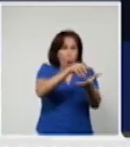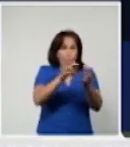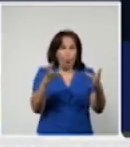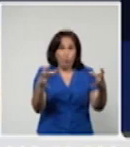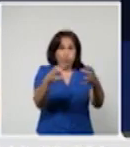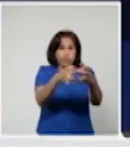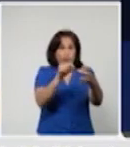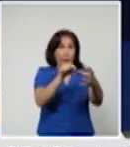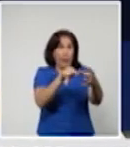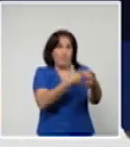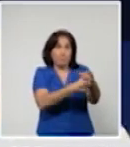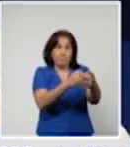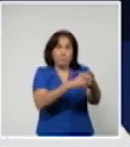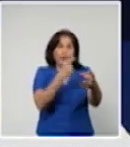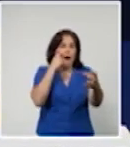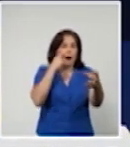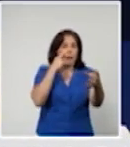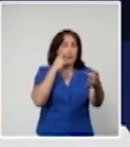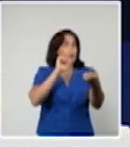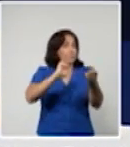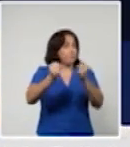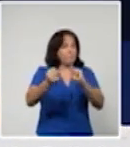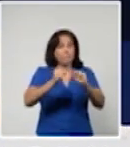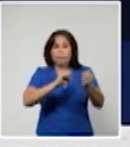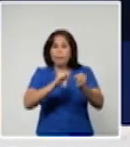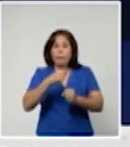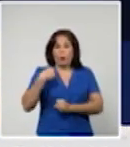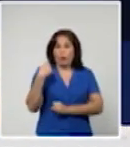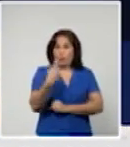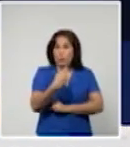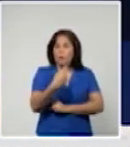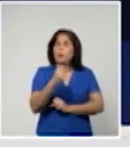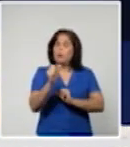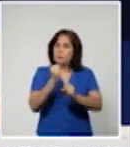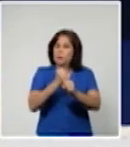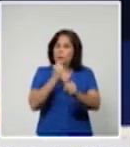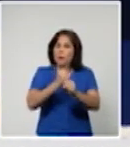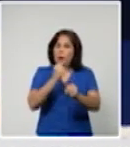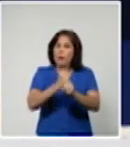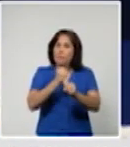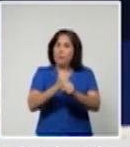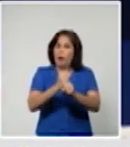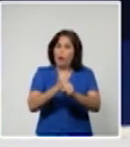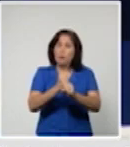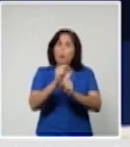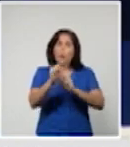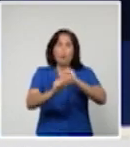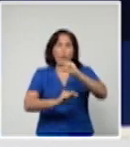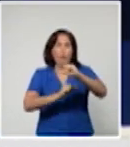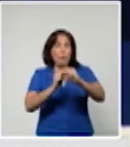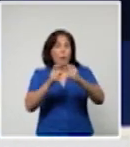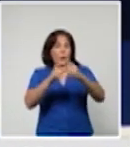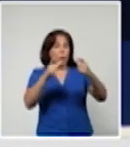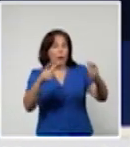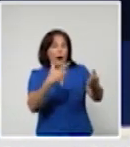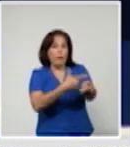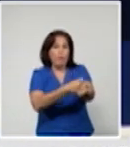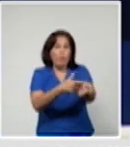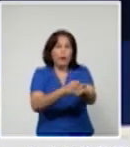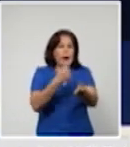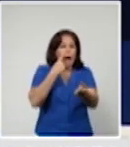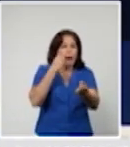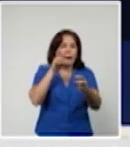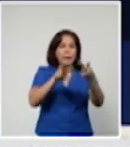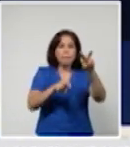applied and more people being screened for the virus. Above all, confirmed case